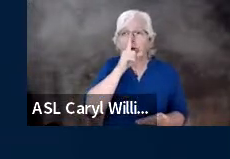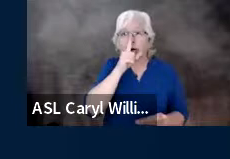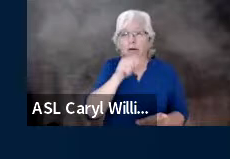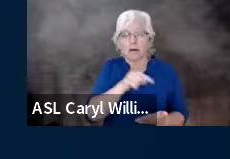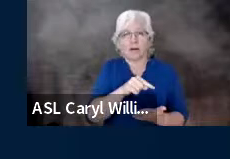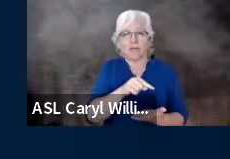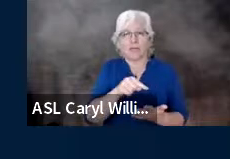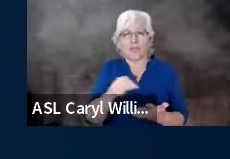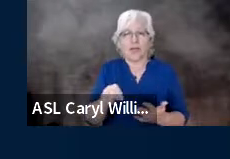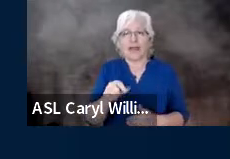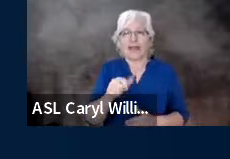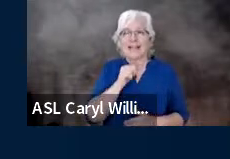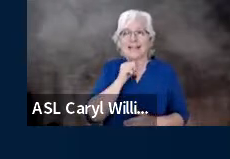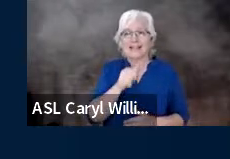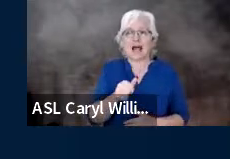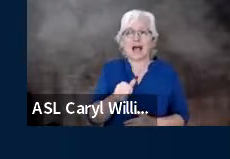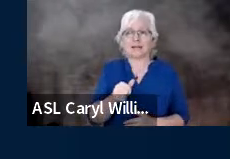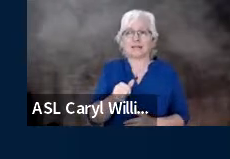being